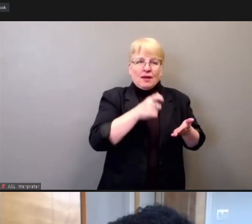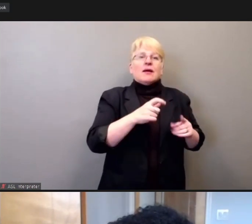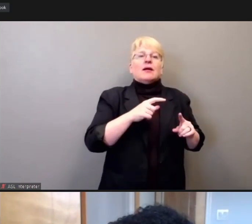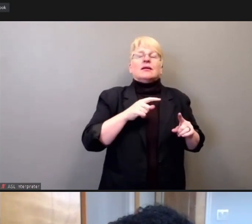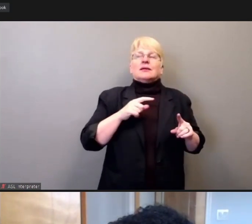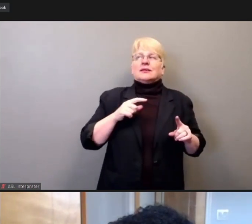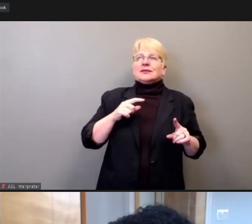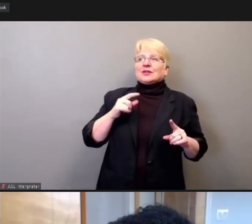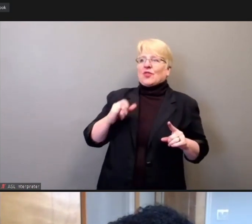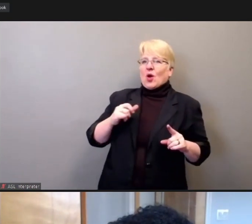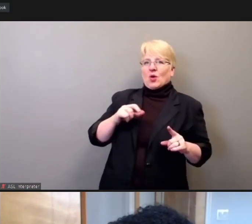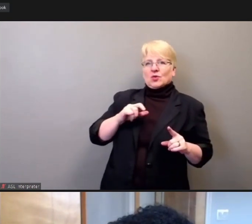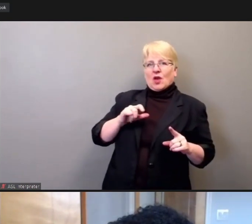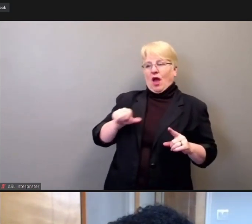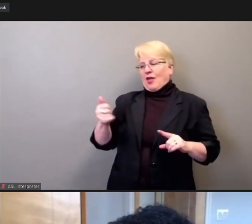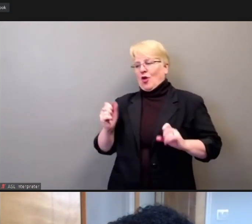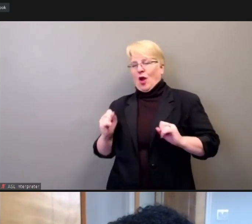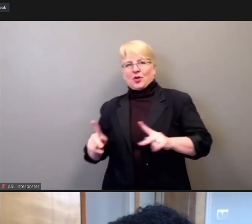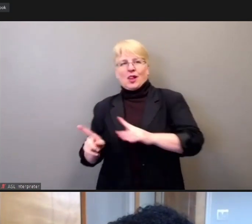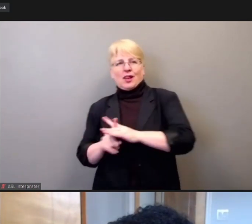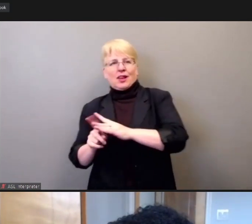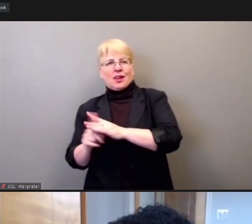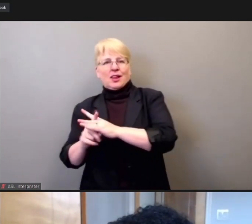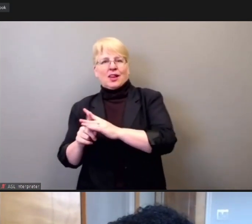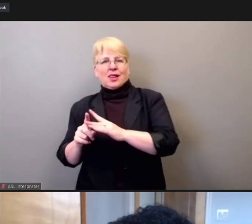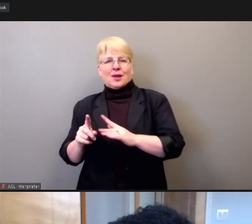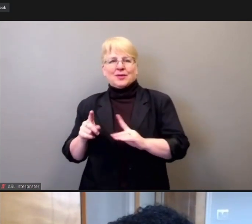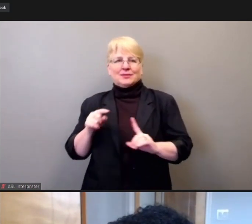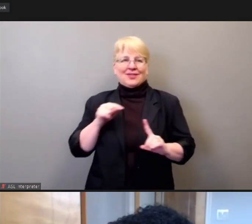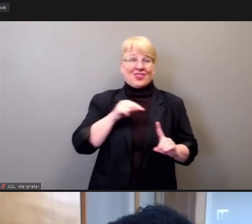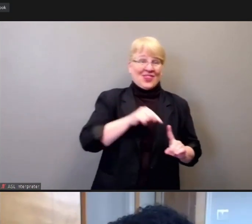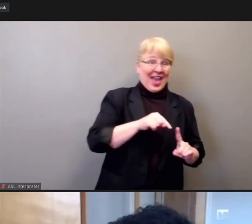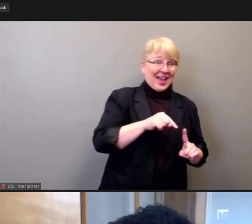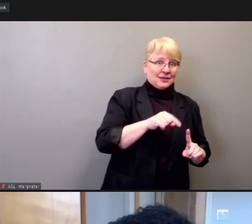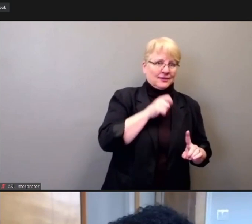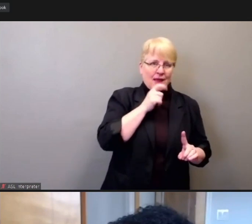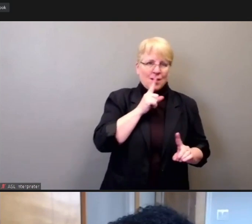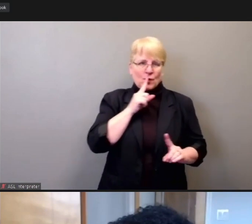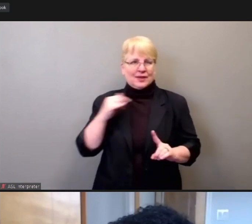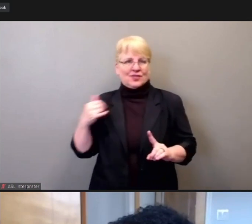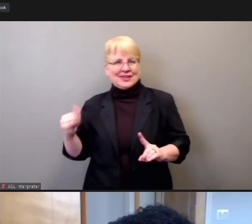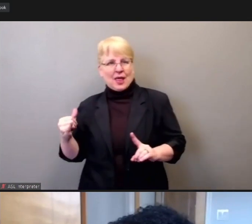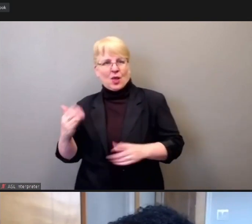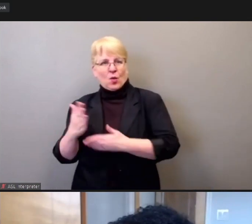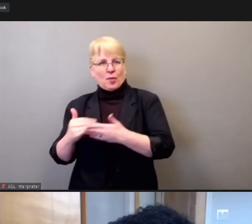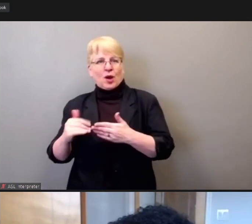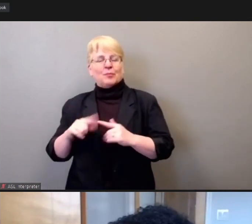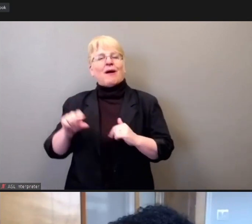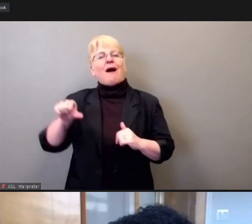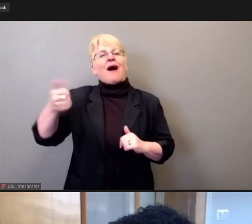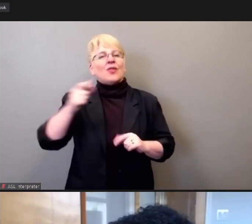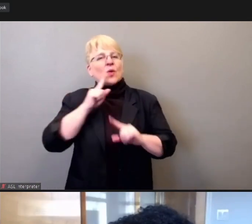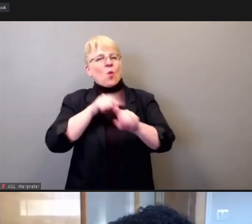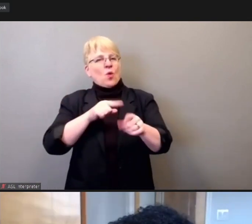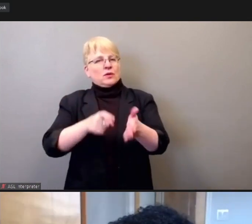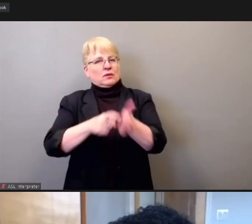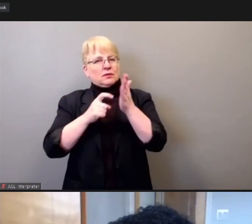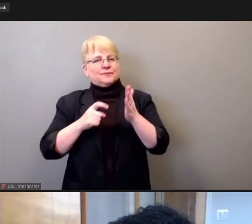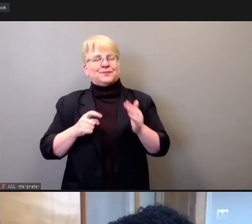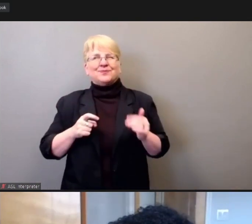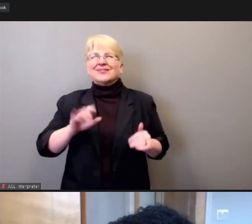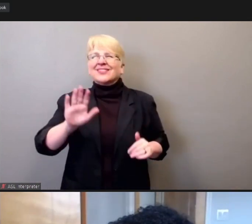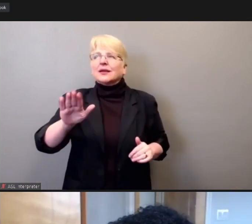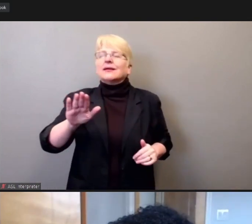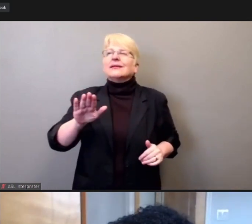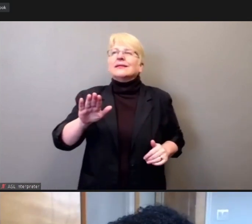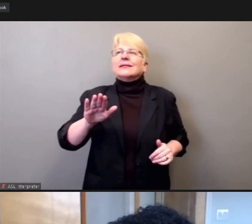opportunities exist, as you can see, not tied to yellow per se, but in other public health orders. I worry that the school